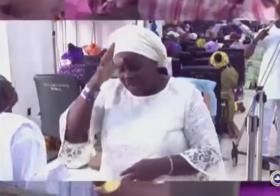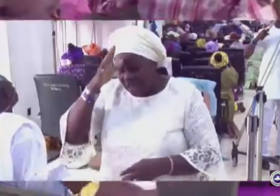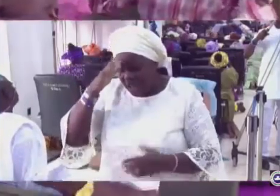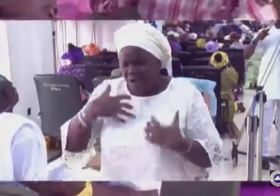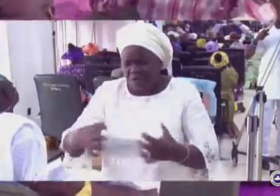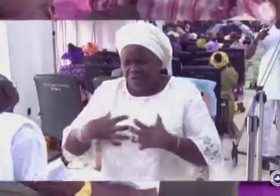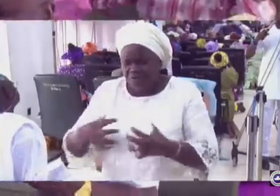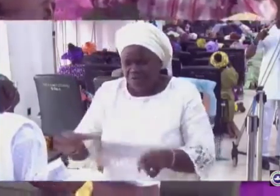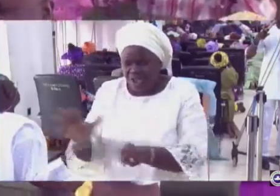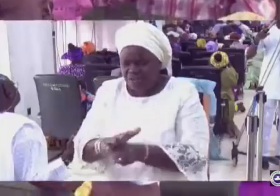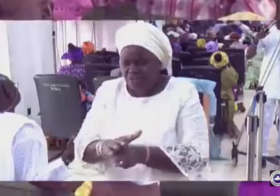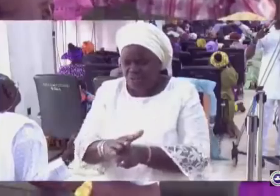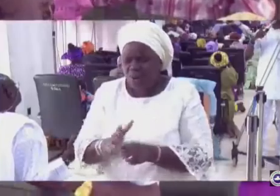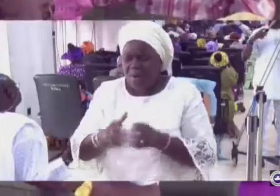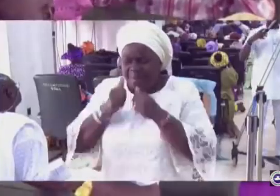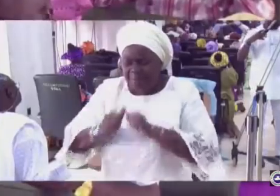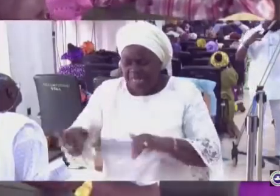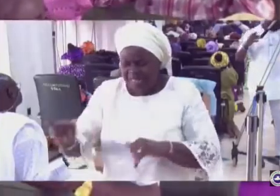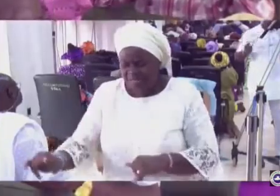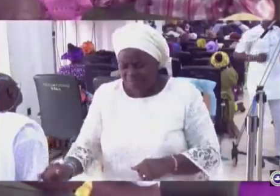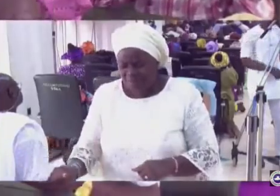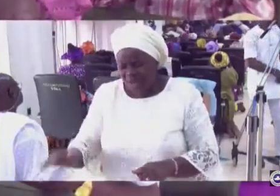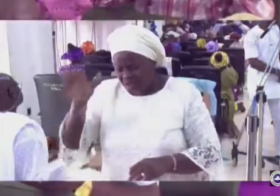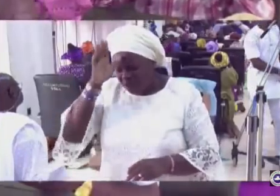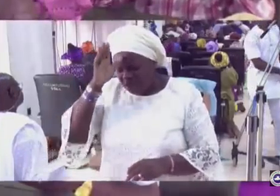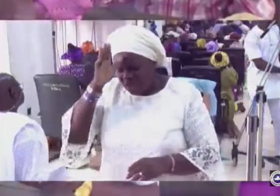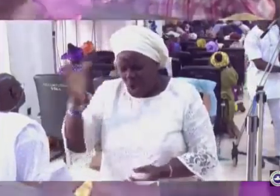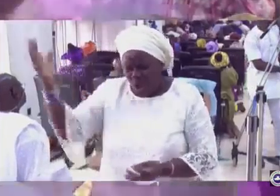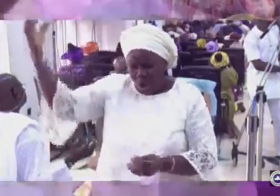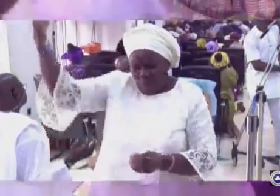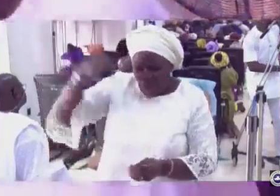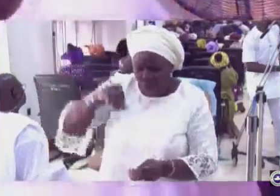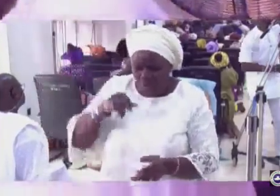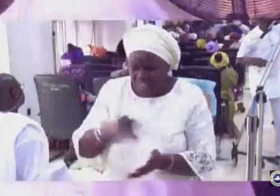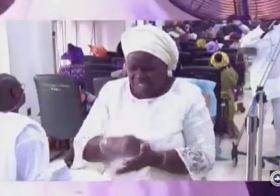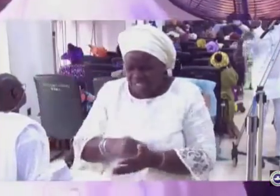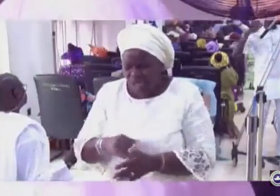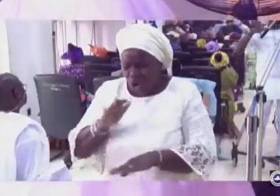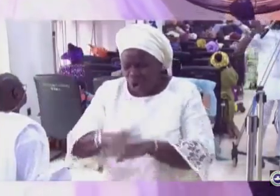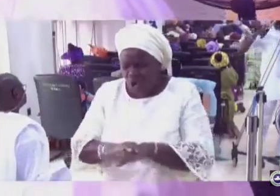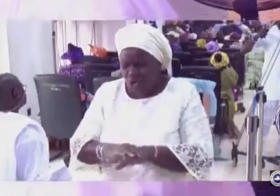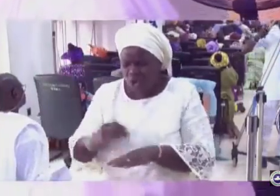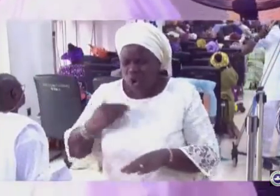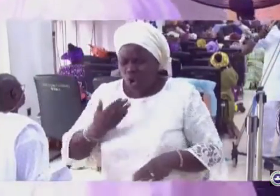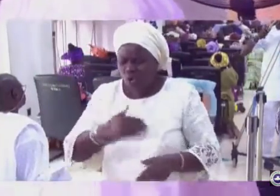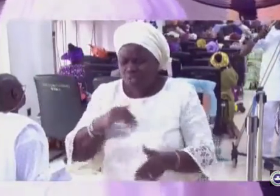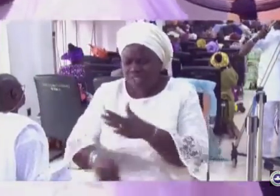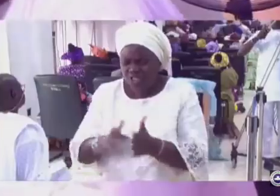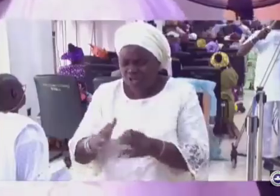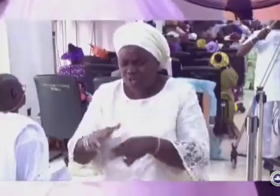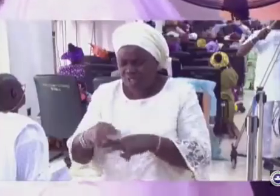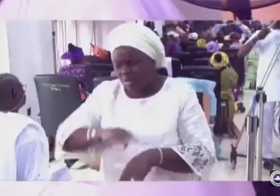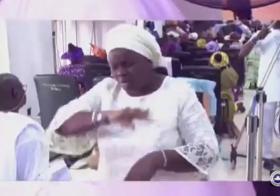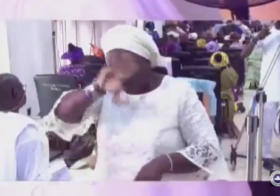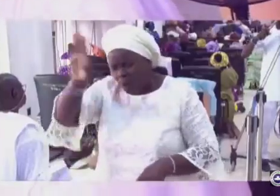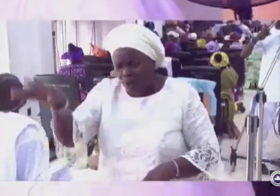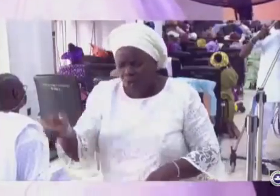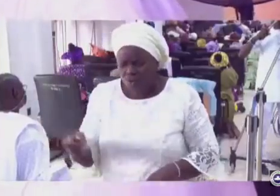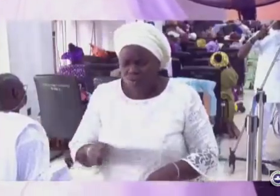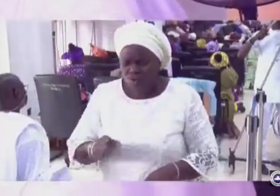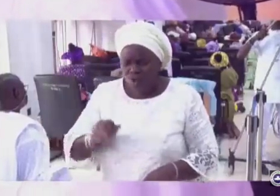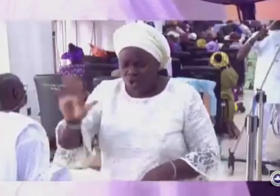As for your children who have been faithful throughout last year, in the payment of their tithes, in the giving of their offerings,